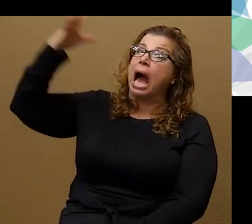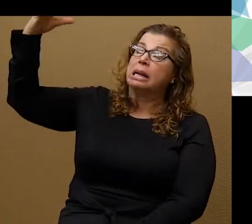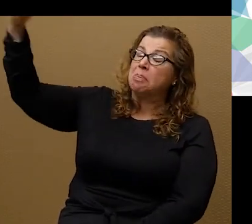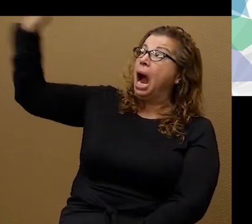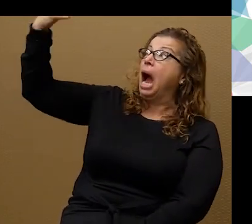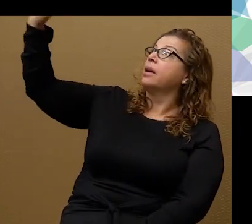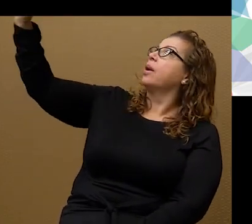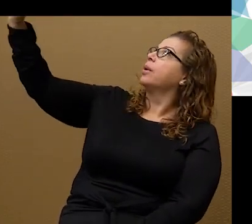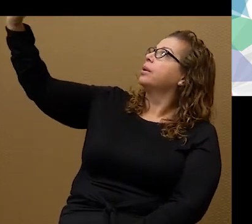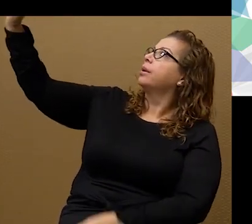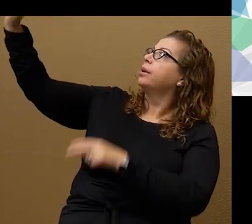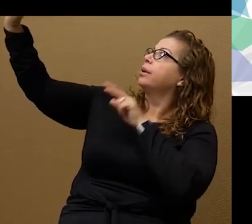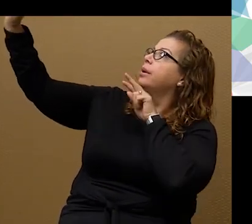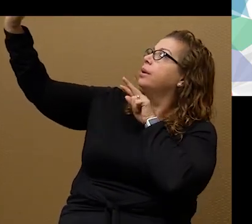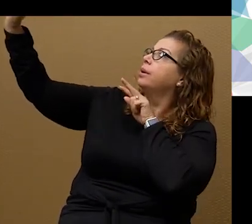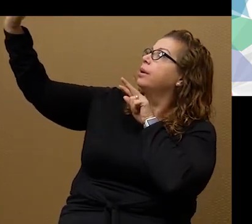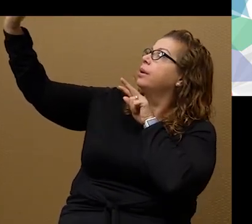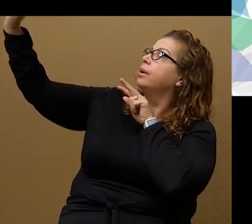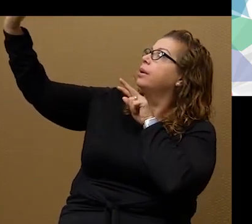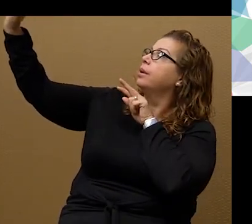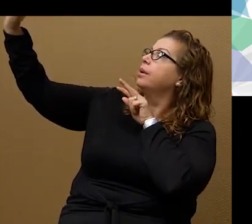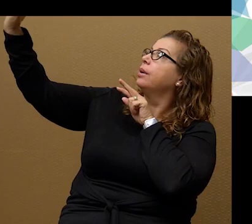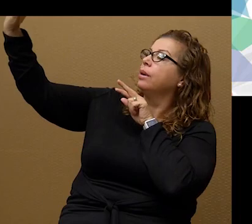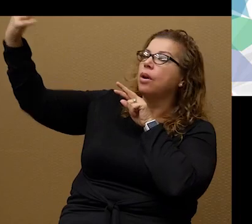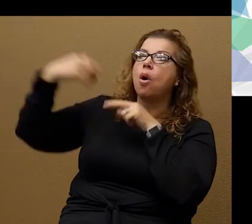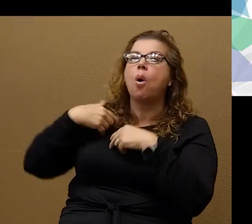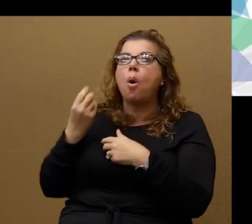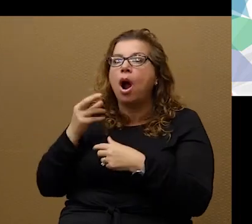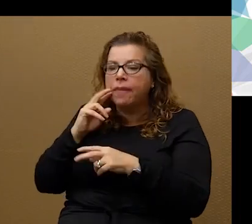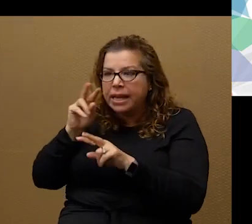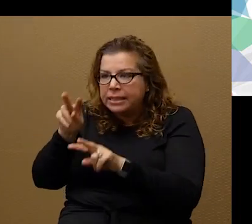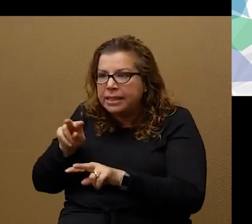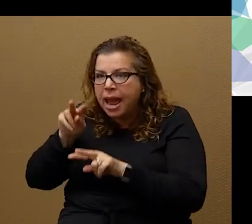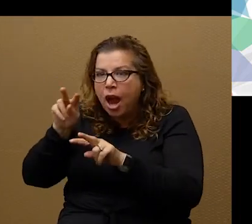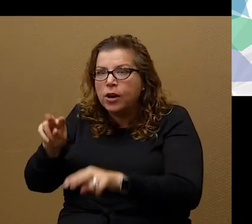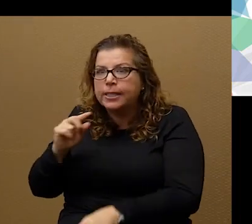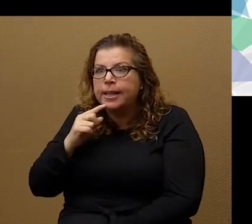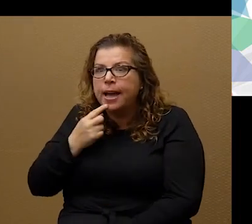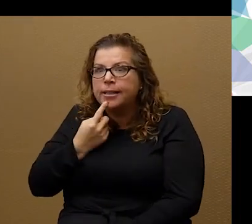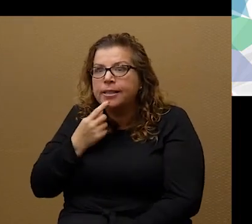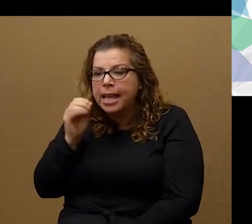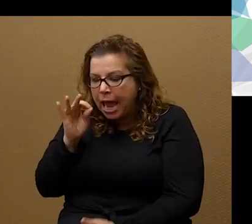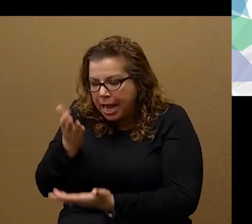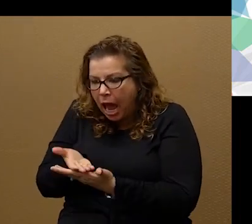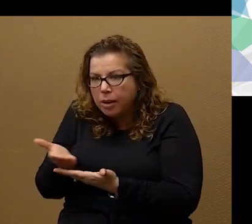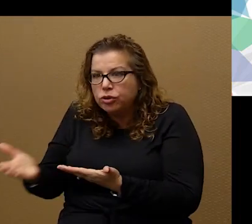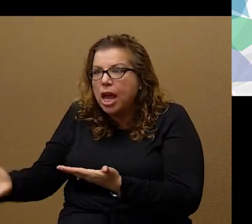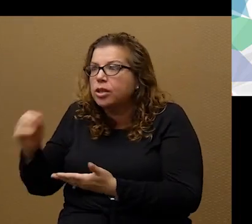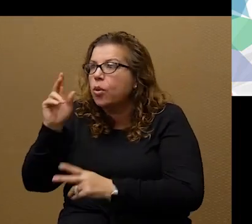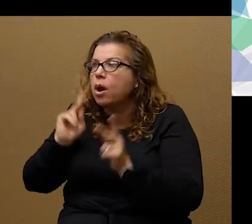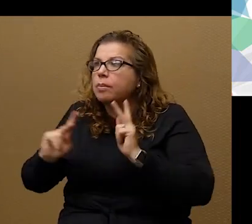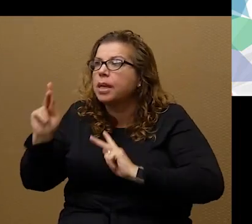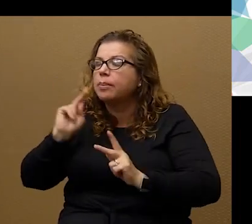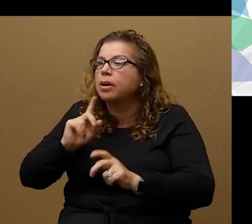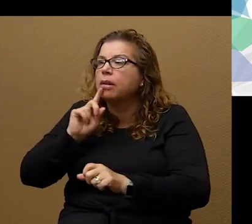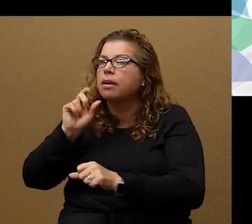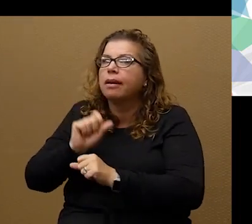They stare intensely at objects and people, and they're fascinated by shadows